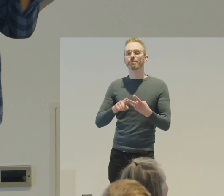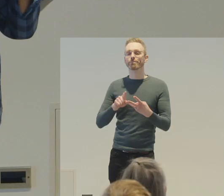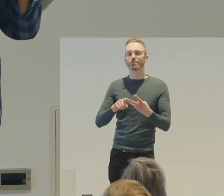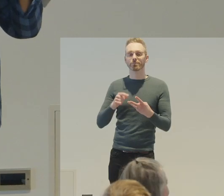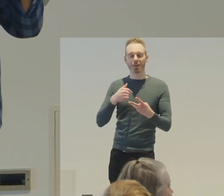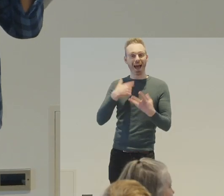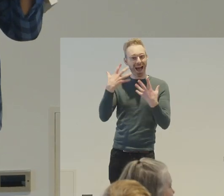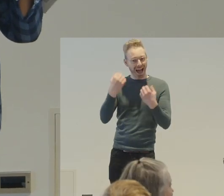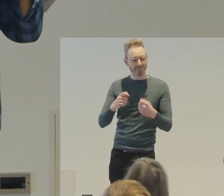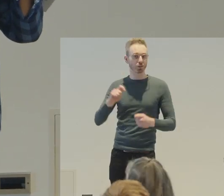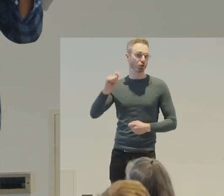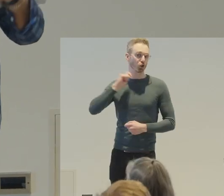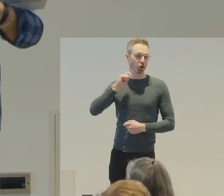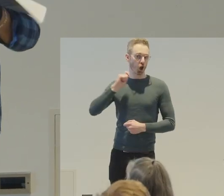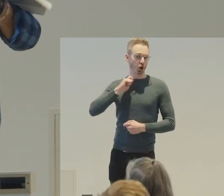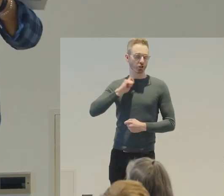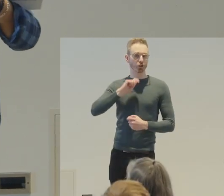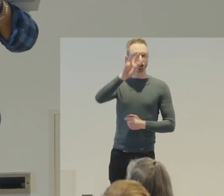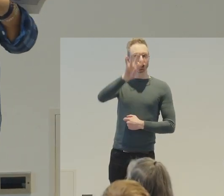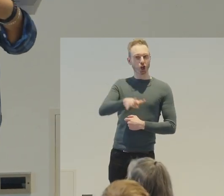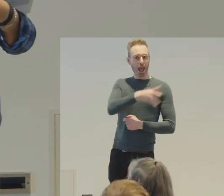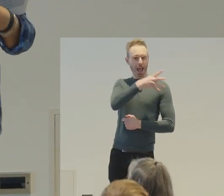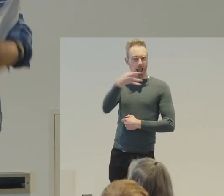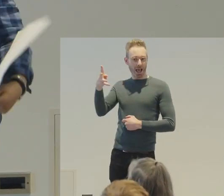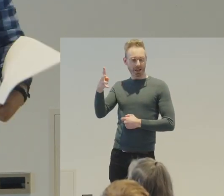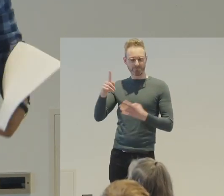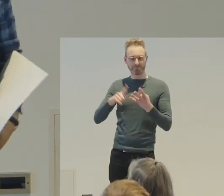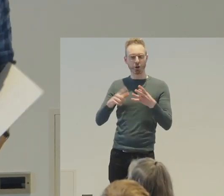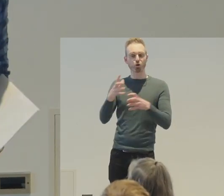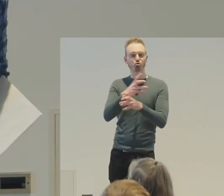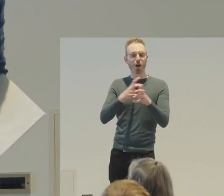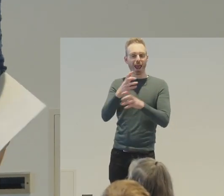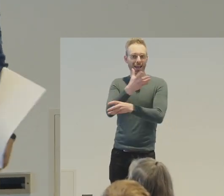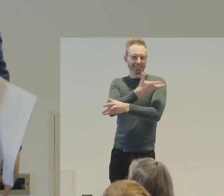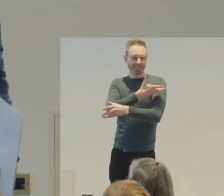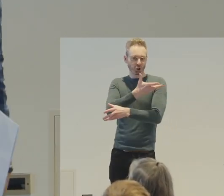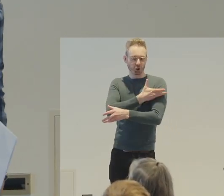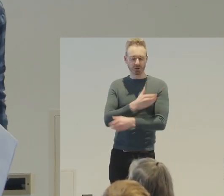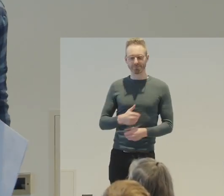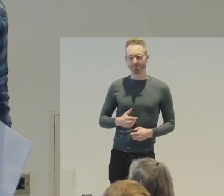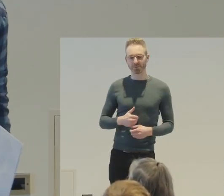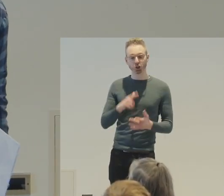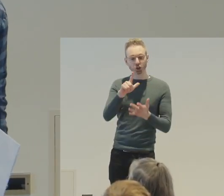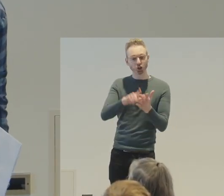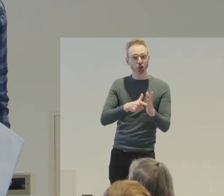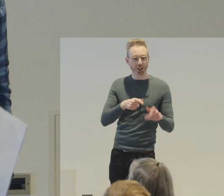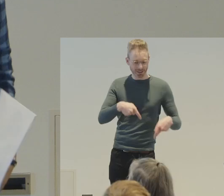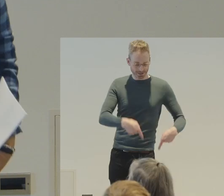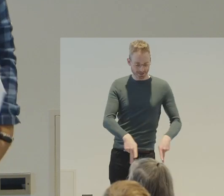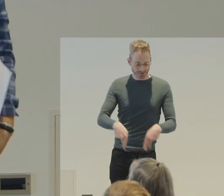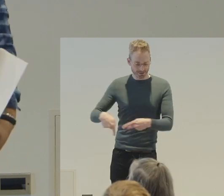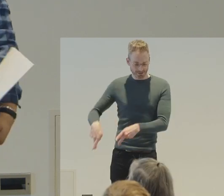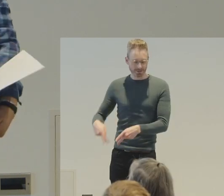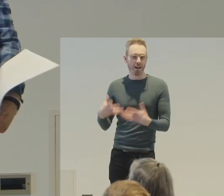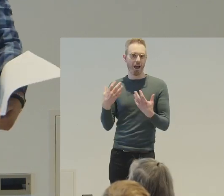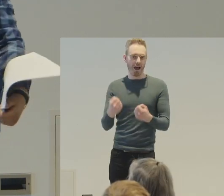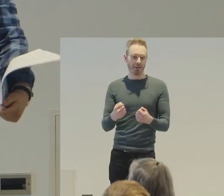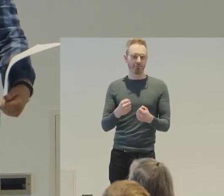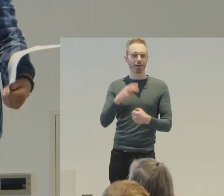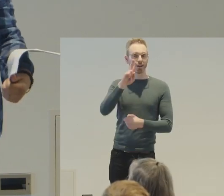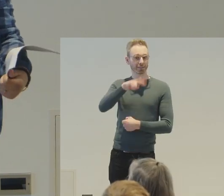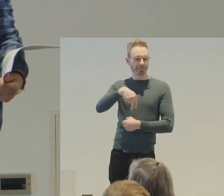a checkered shirt, a grey t-shirt, some light jeans and some Nike